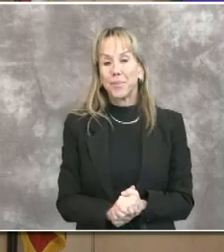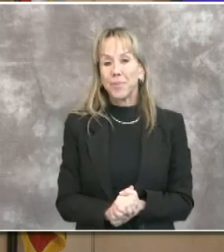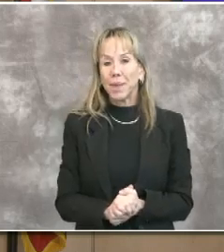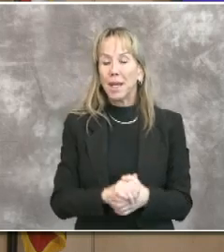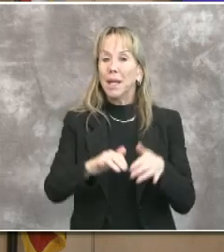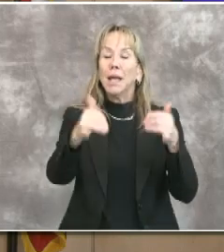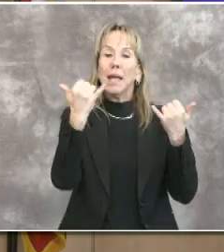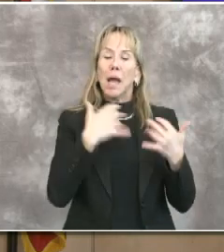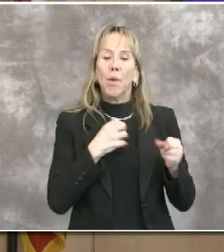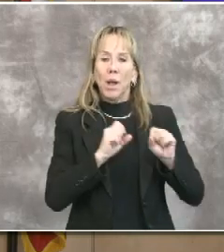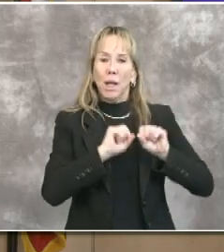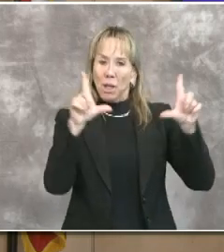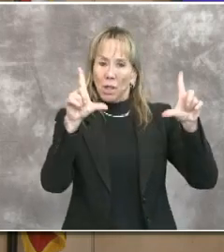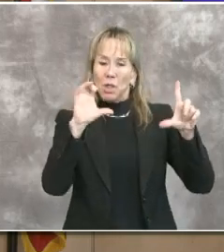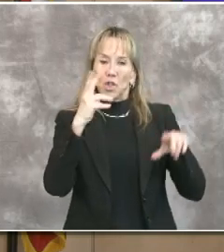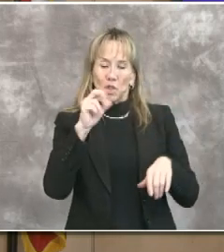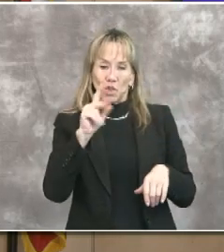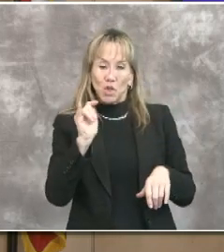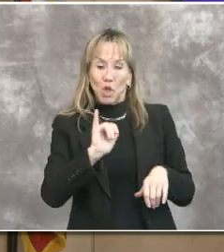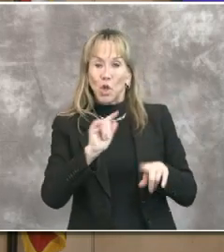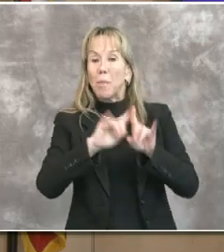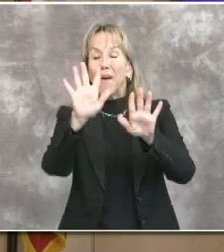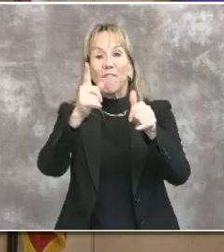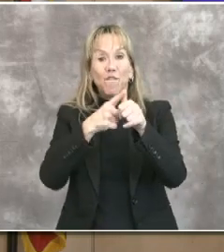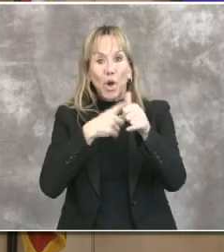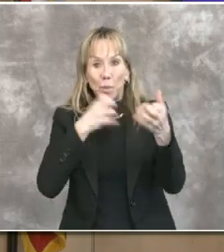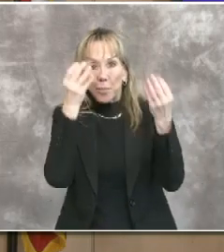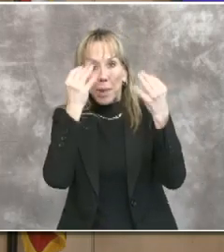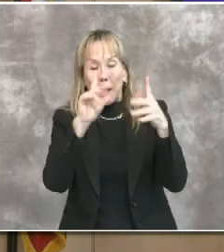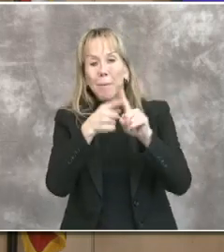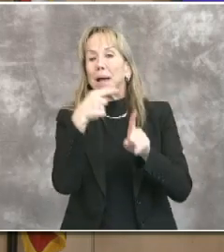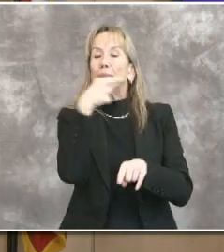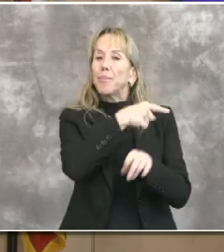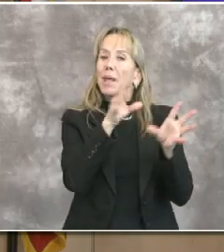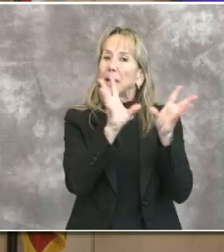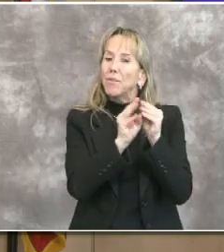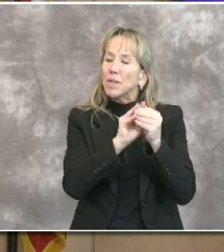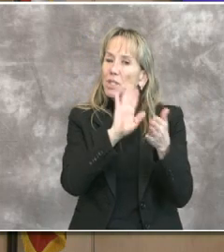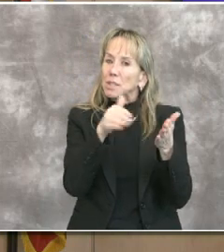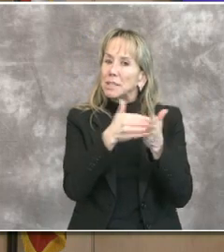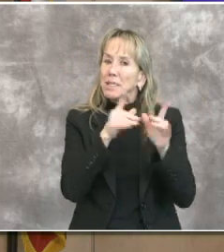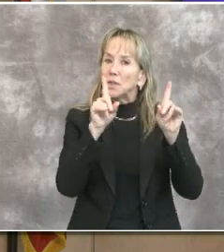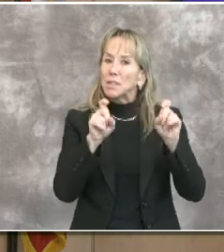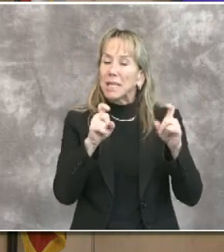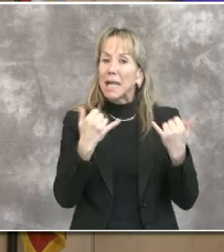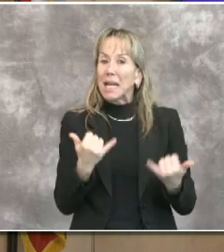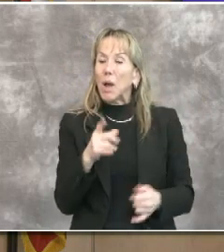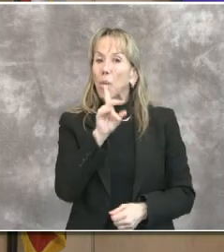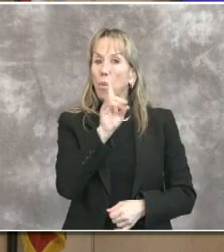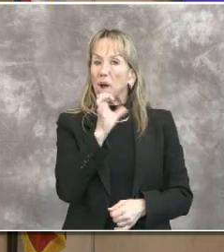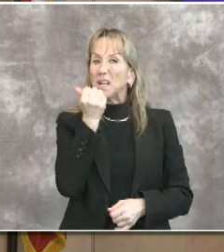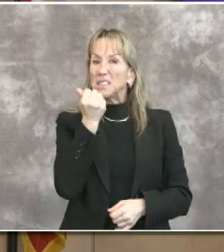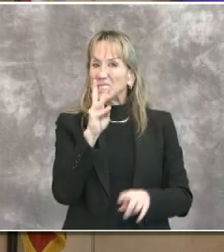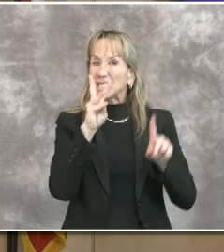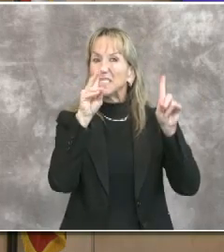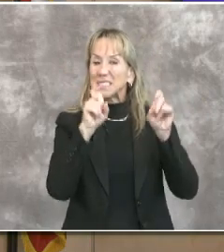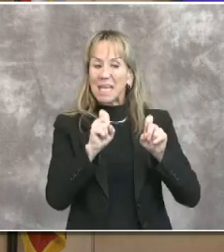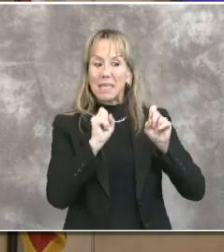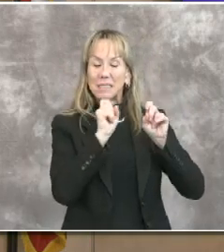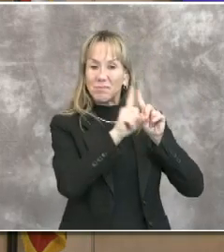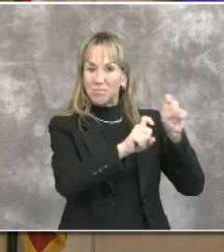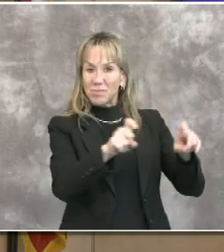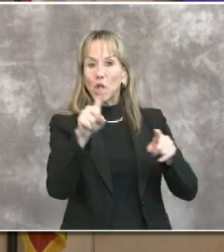to the first chart, I want to give an update on the testing at the convention center. To date, there have been 116 total tests administered to